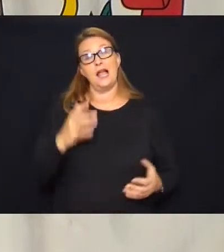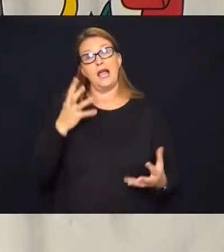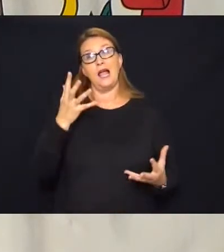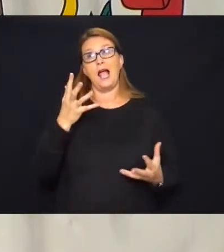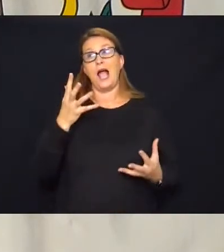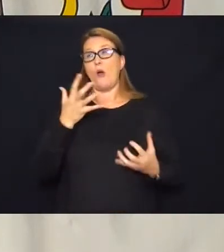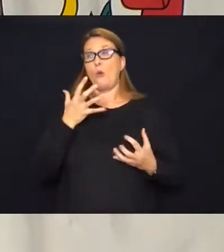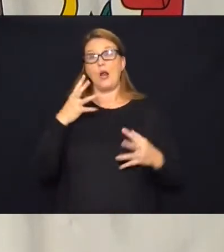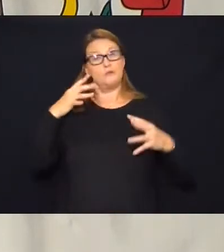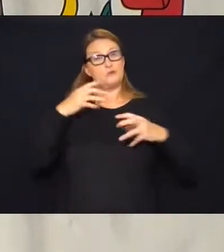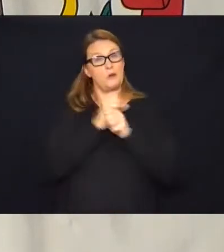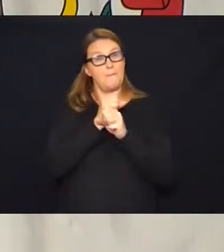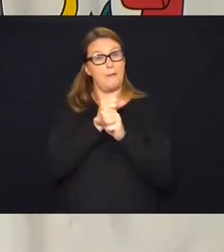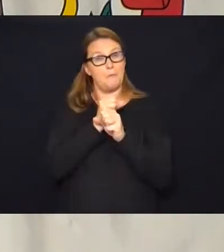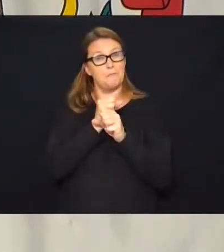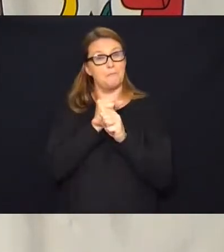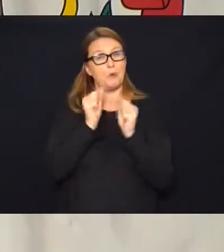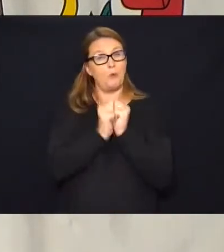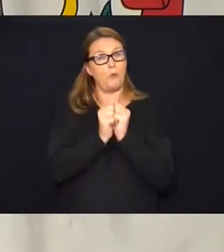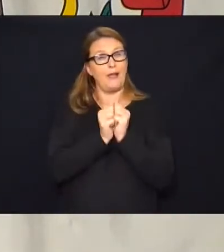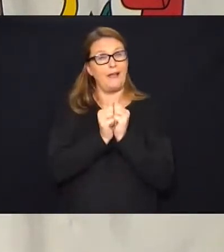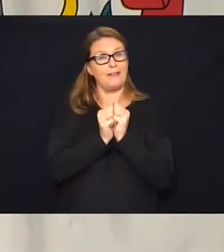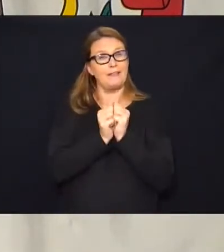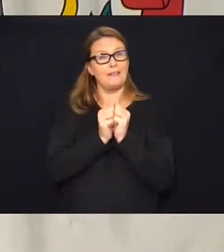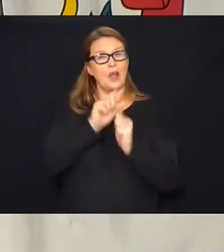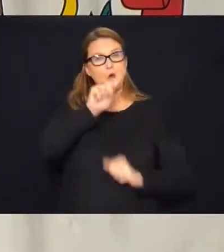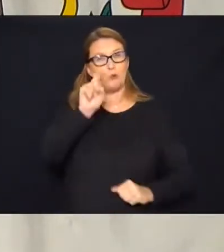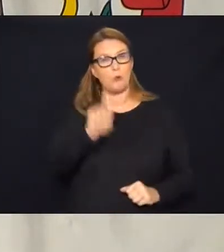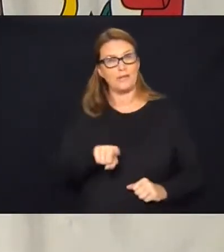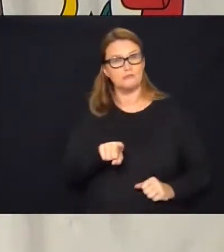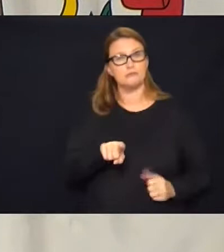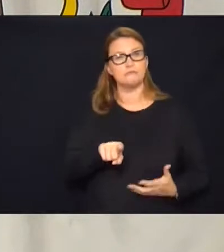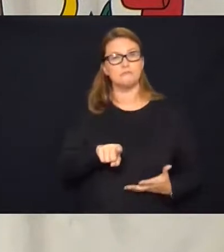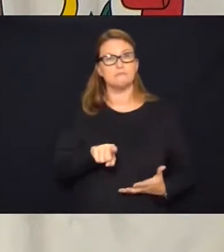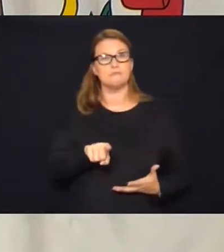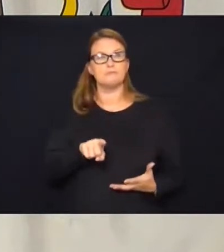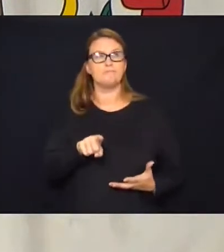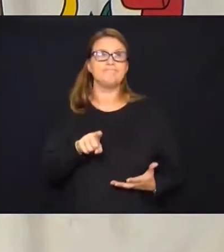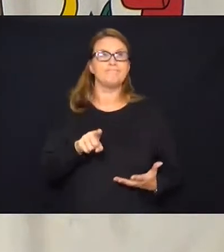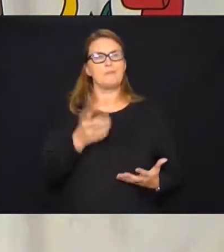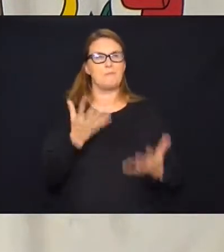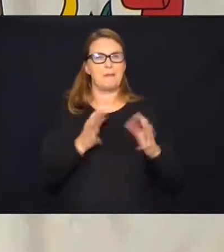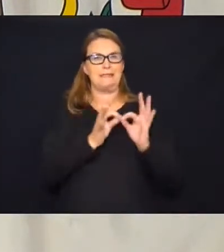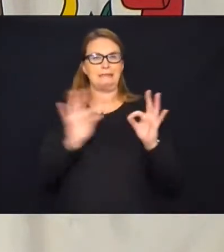just this. I want to end with a question, or a statement.